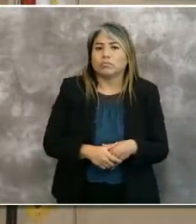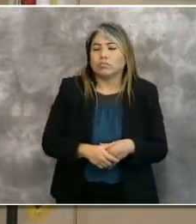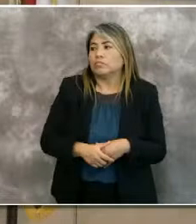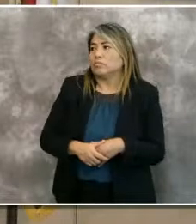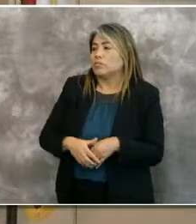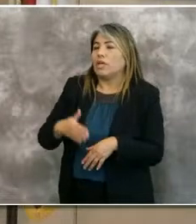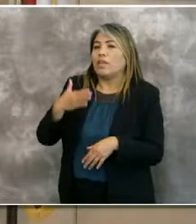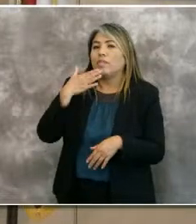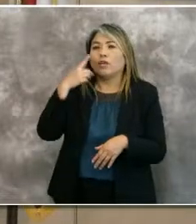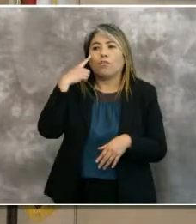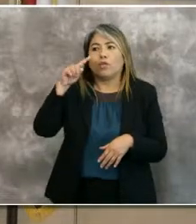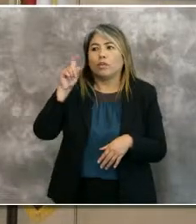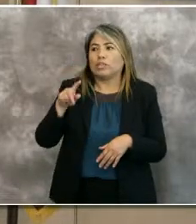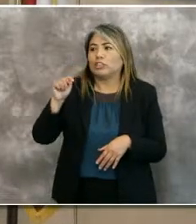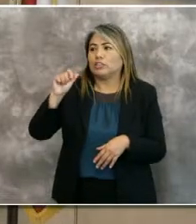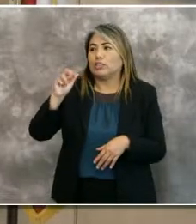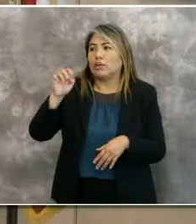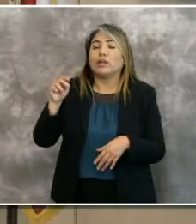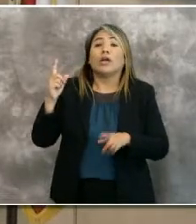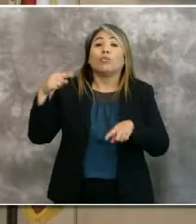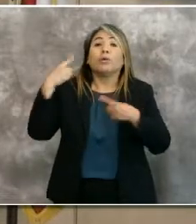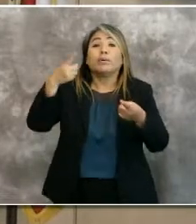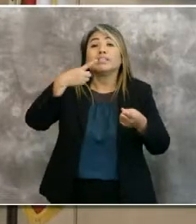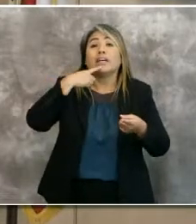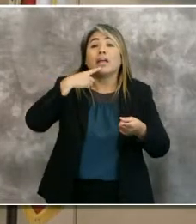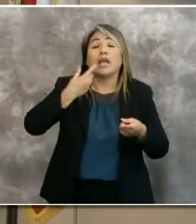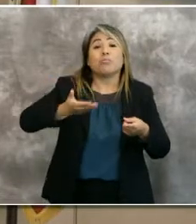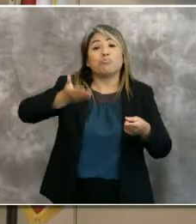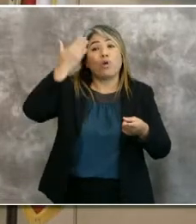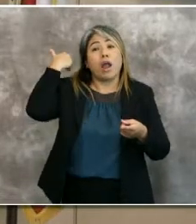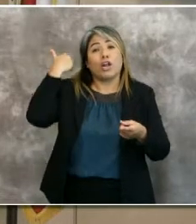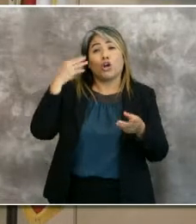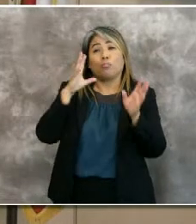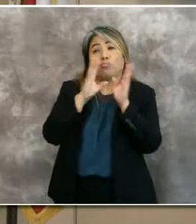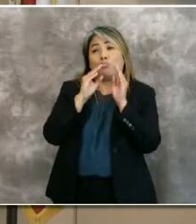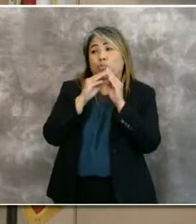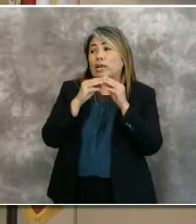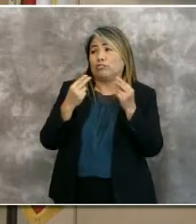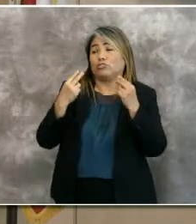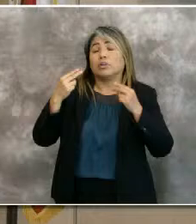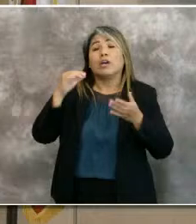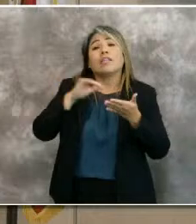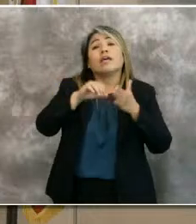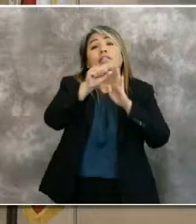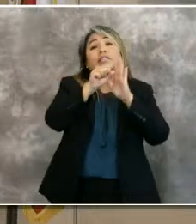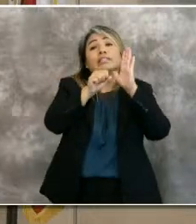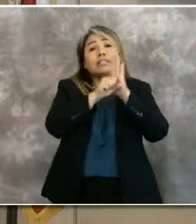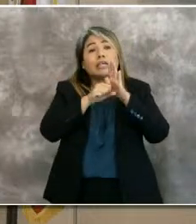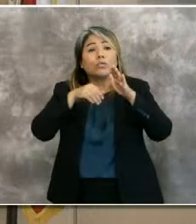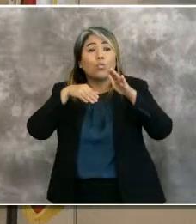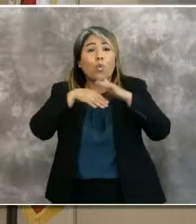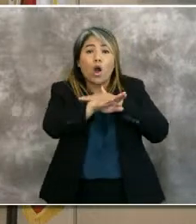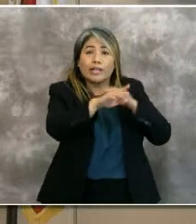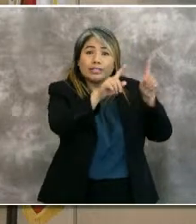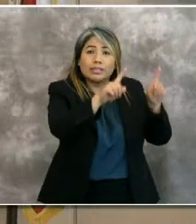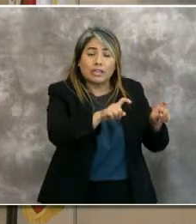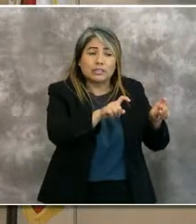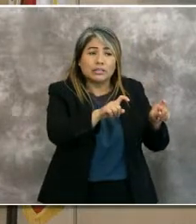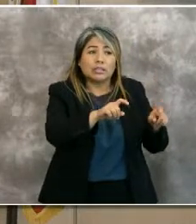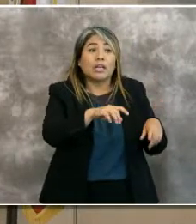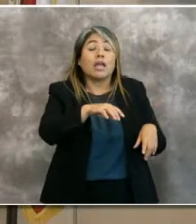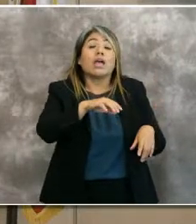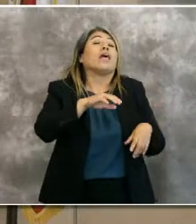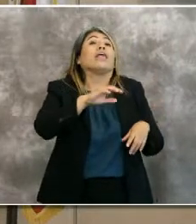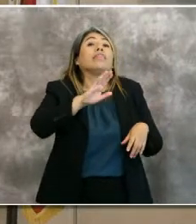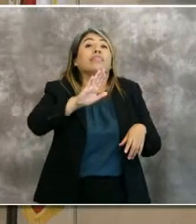Taryn, thank you for the question. We've been saying at prior pressers that the state walk-ins moved their commercial